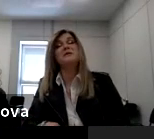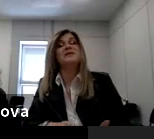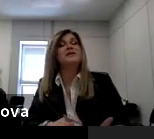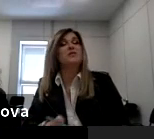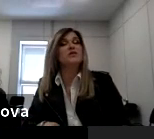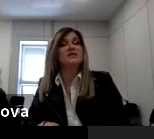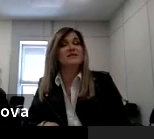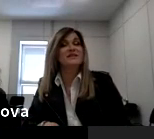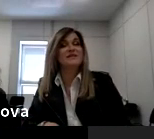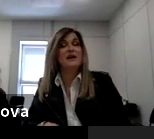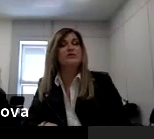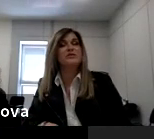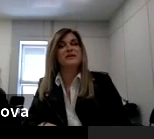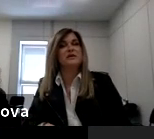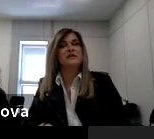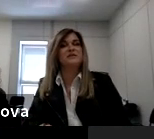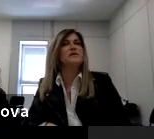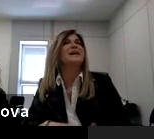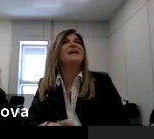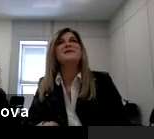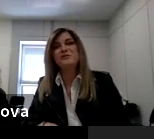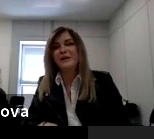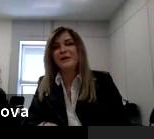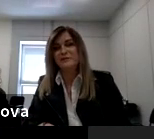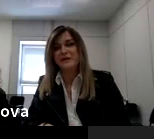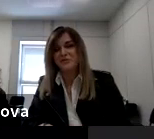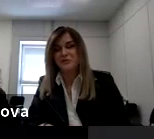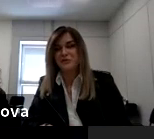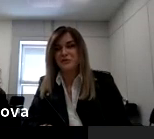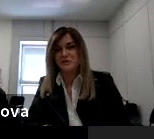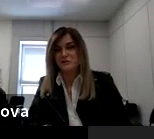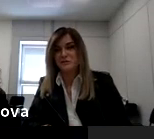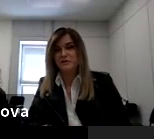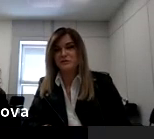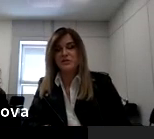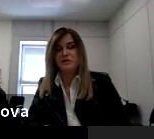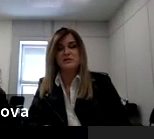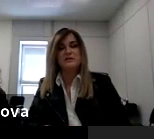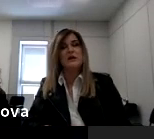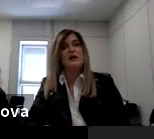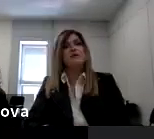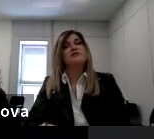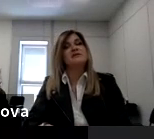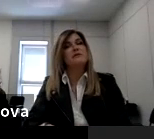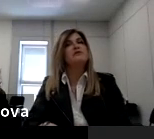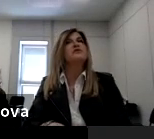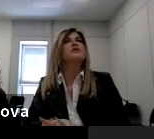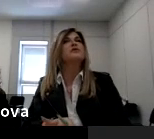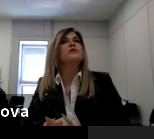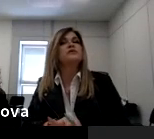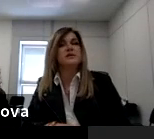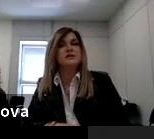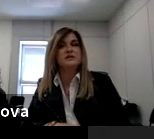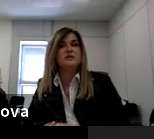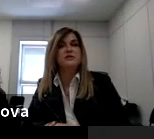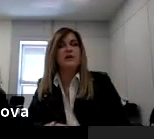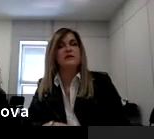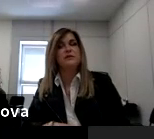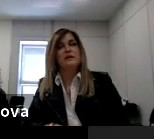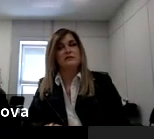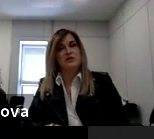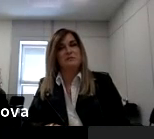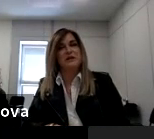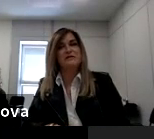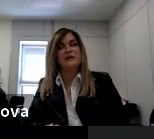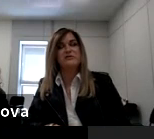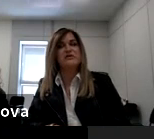all the people that wants now to get acquainted with any new manufacturer, of course, it will be a good chance. For some of you who just knew that